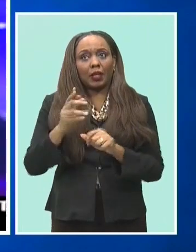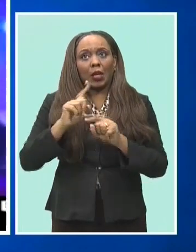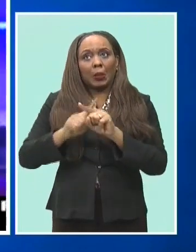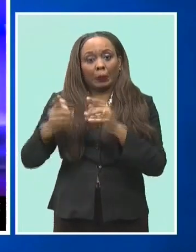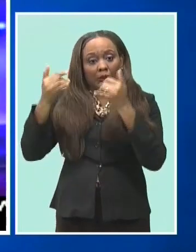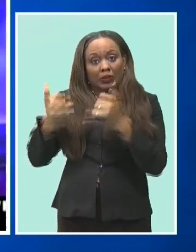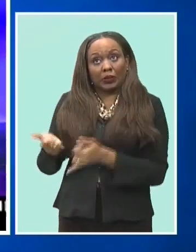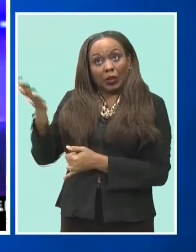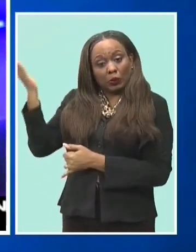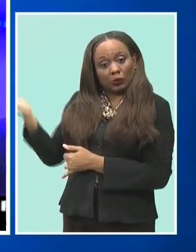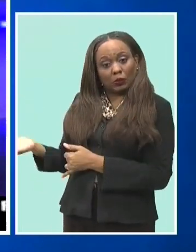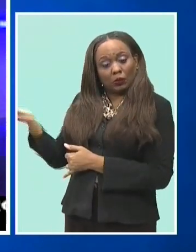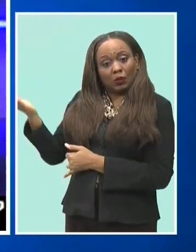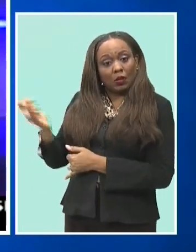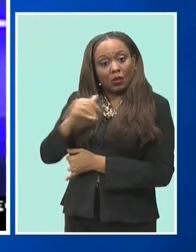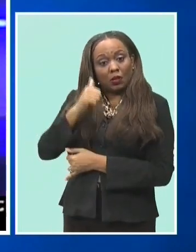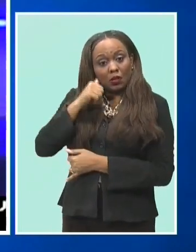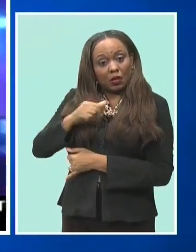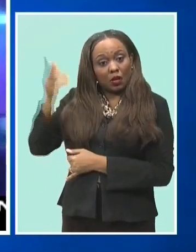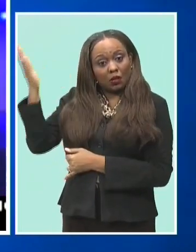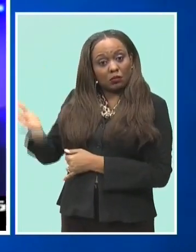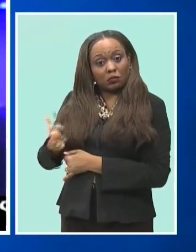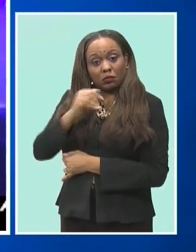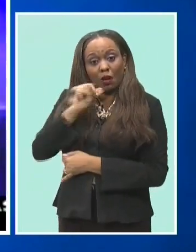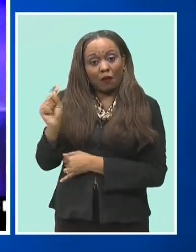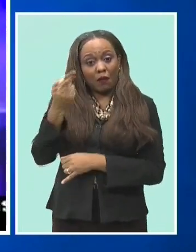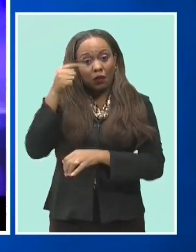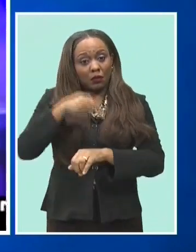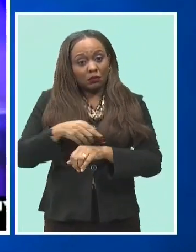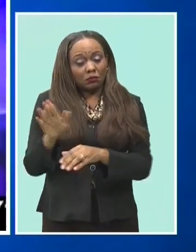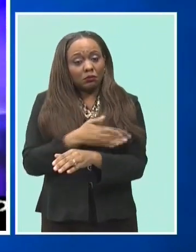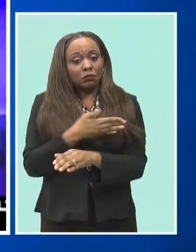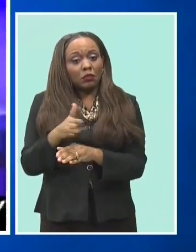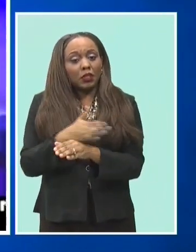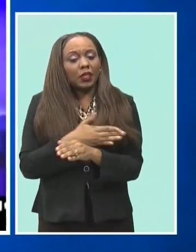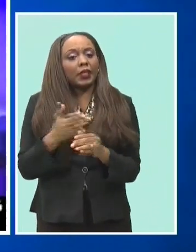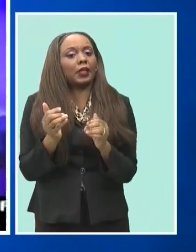Indeed, it wasn't even the first time this year that Danielle Williams sang the